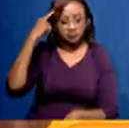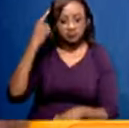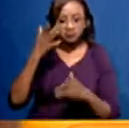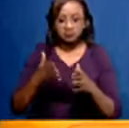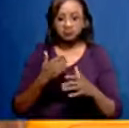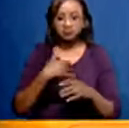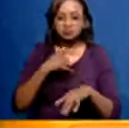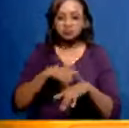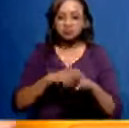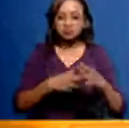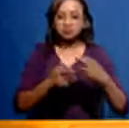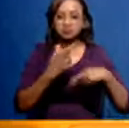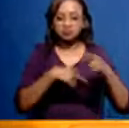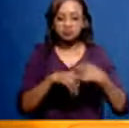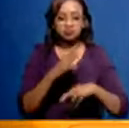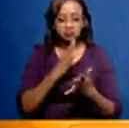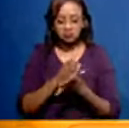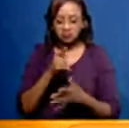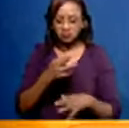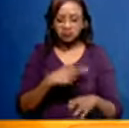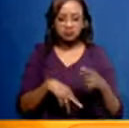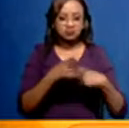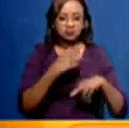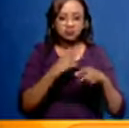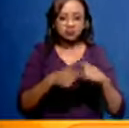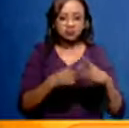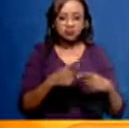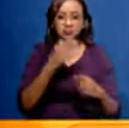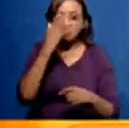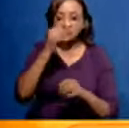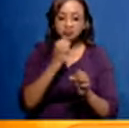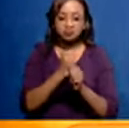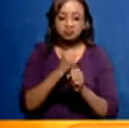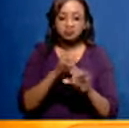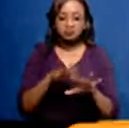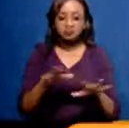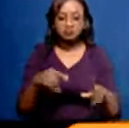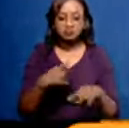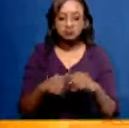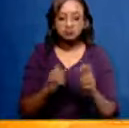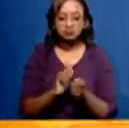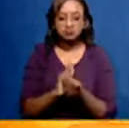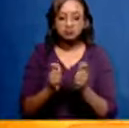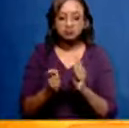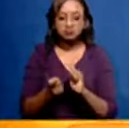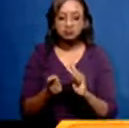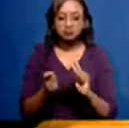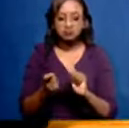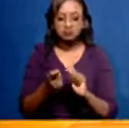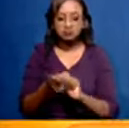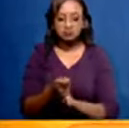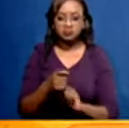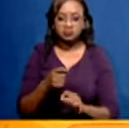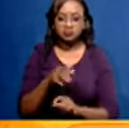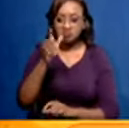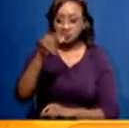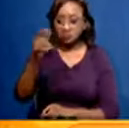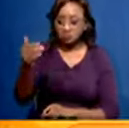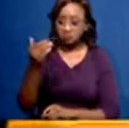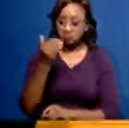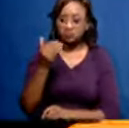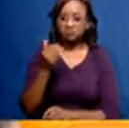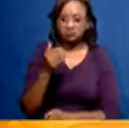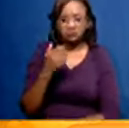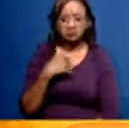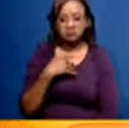review activity. It's an ongoing review activity because the job market is changing. So I think the viewer who put this forward, I